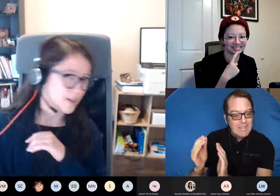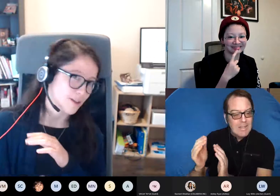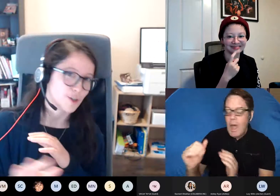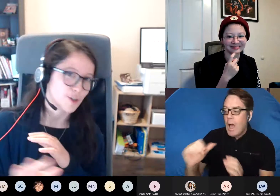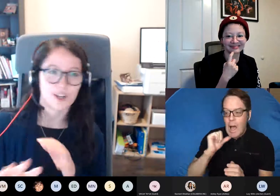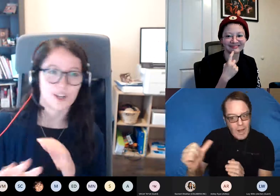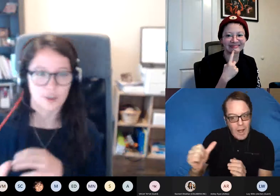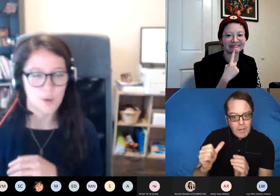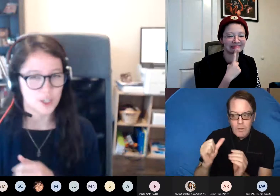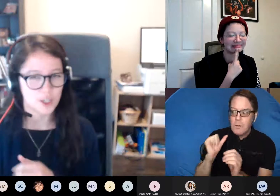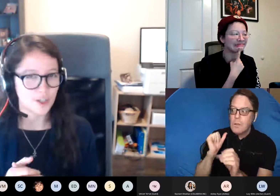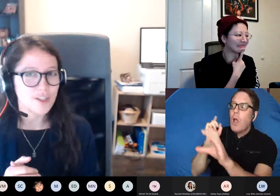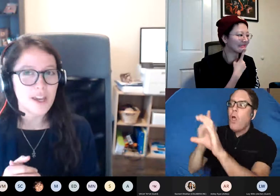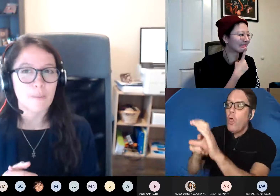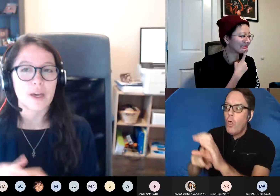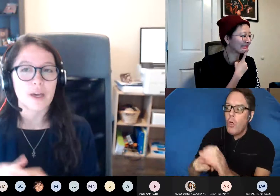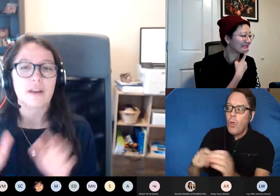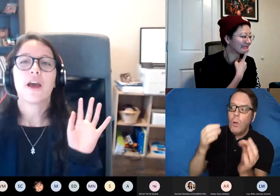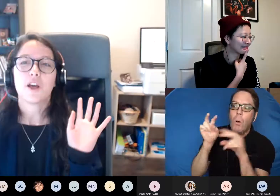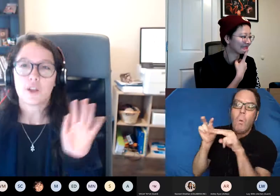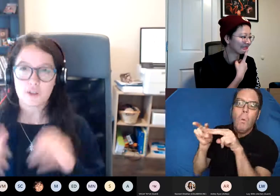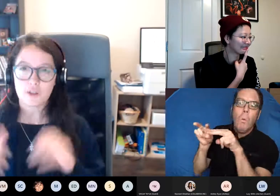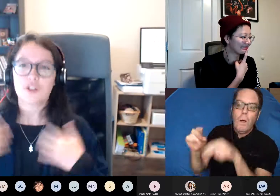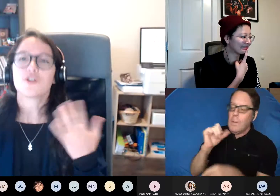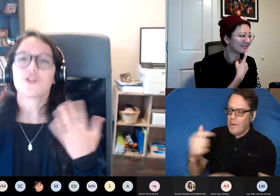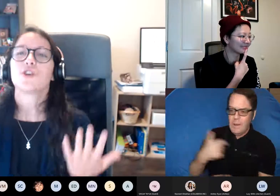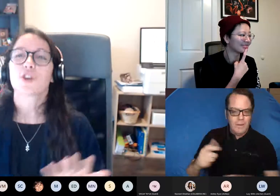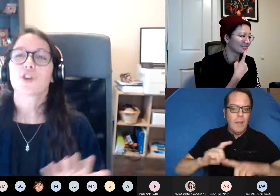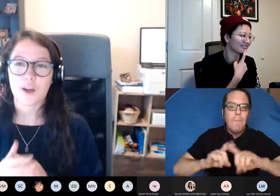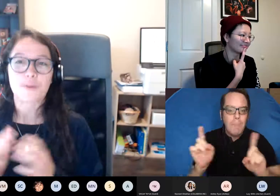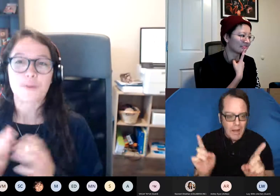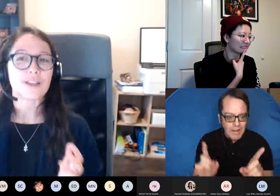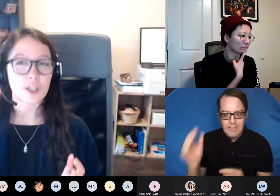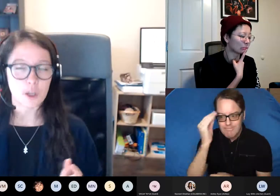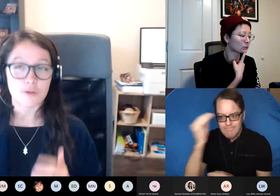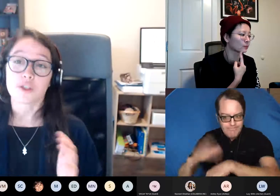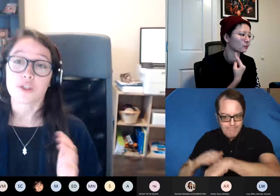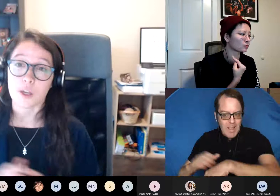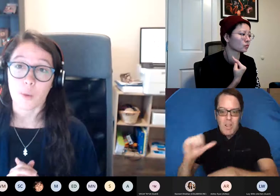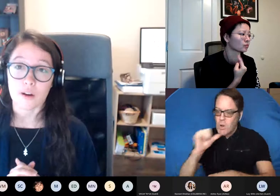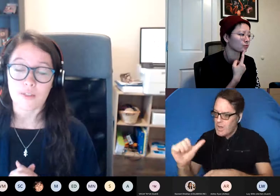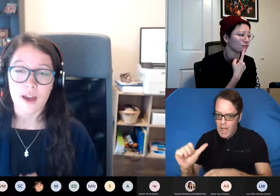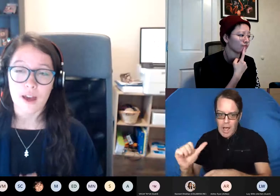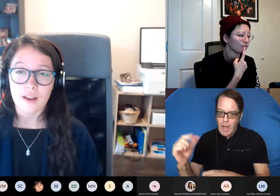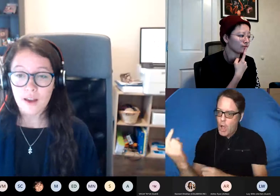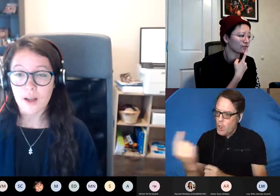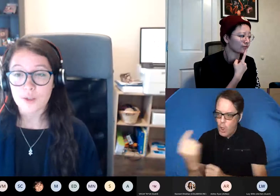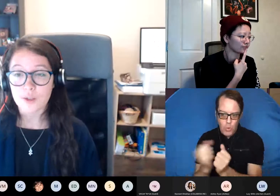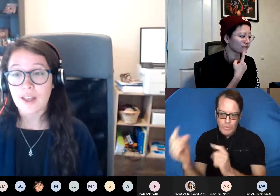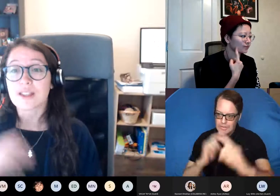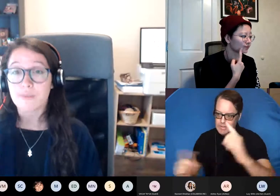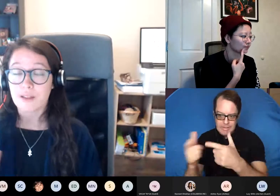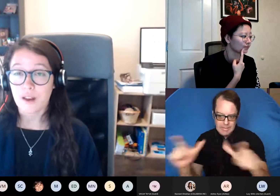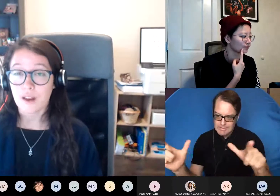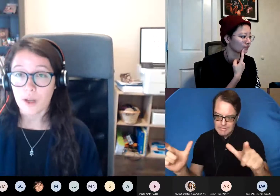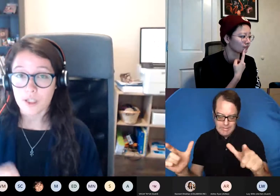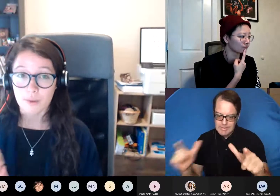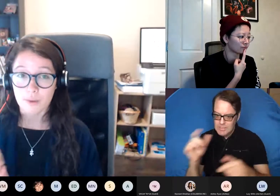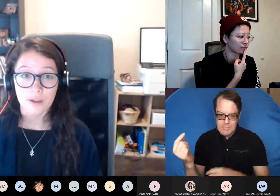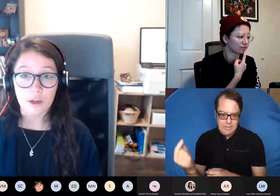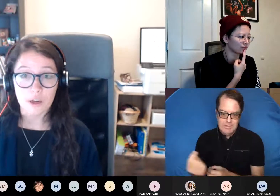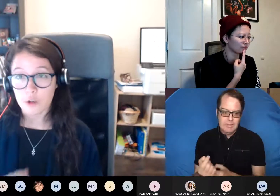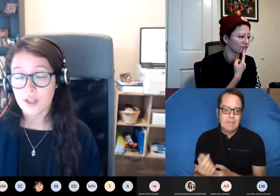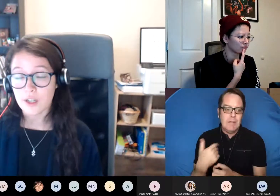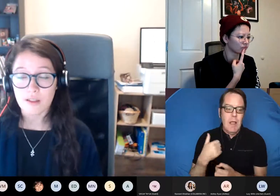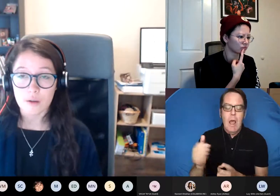to try to interject or watch what you're saying, but you're not completely alone. So just be aware of that. So that is something that I wanted